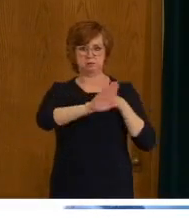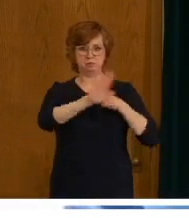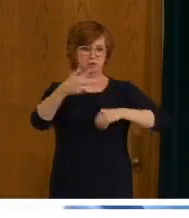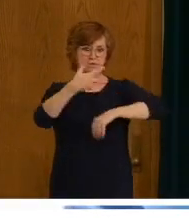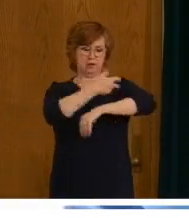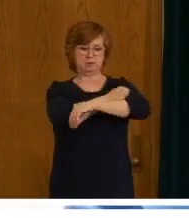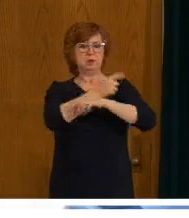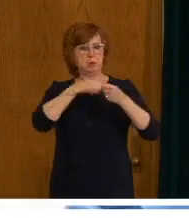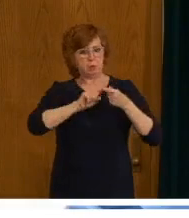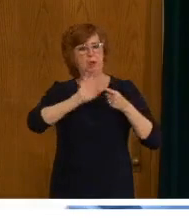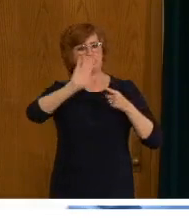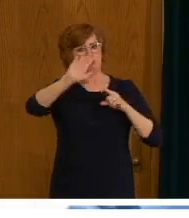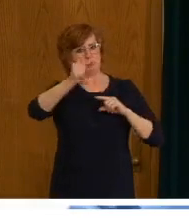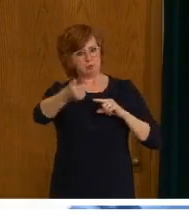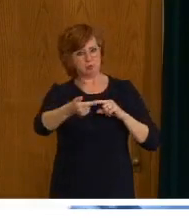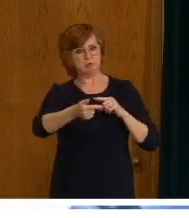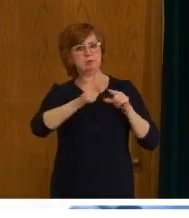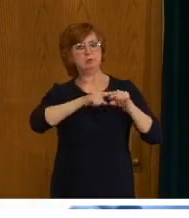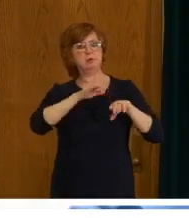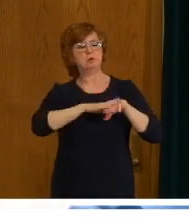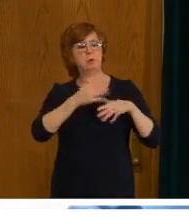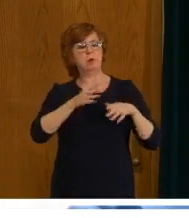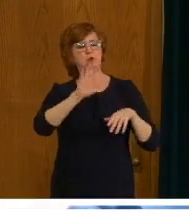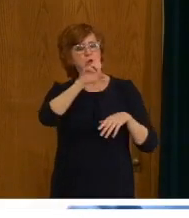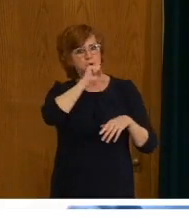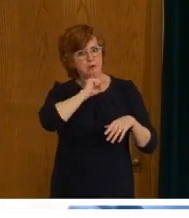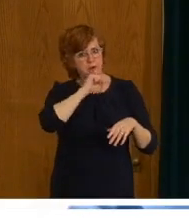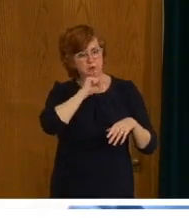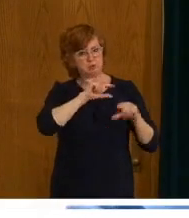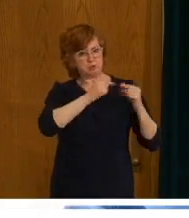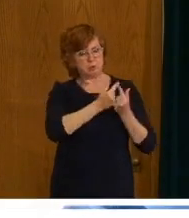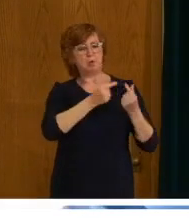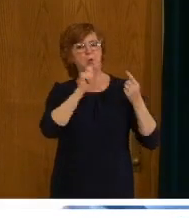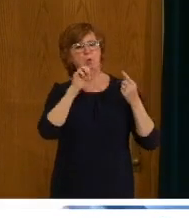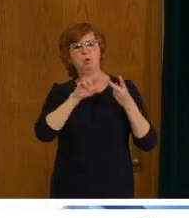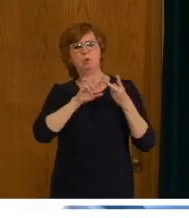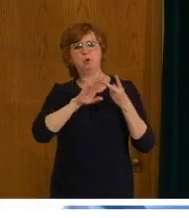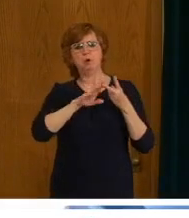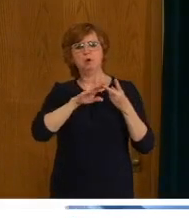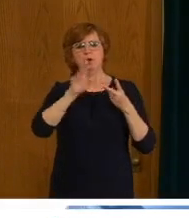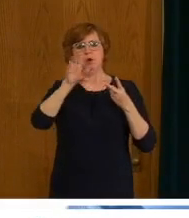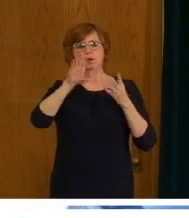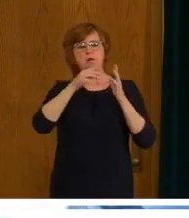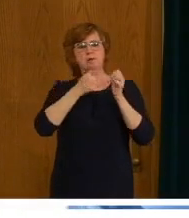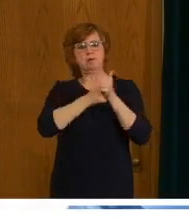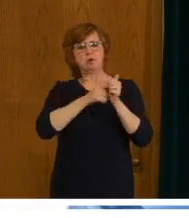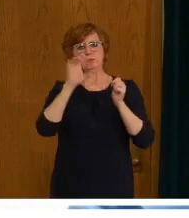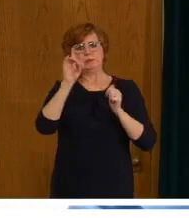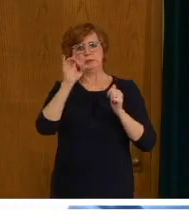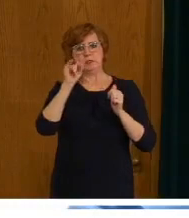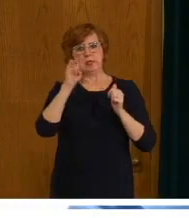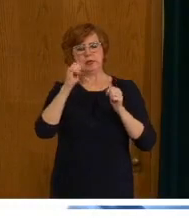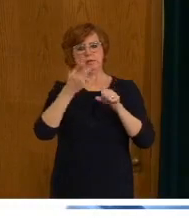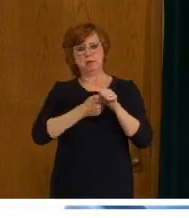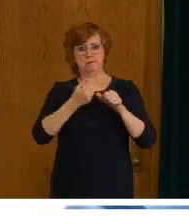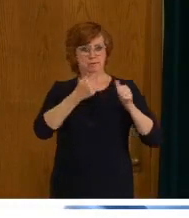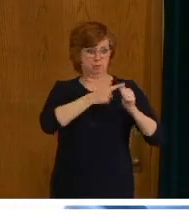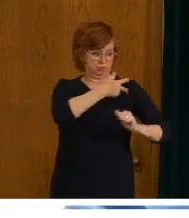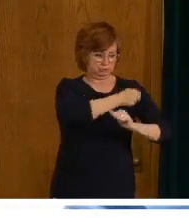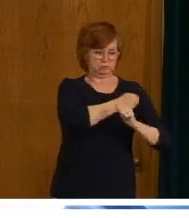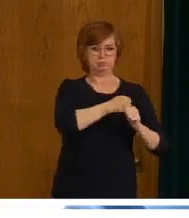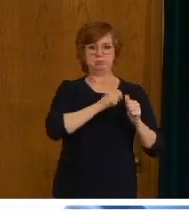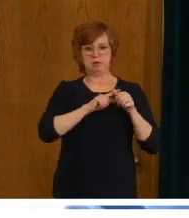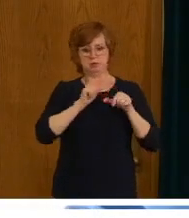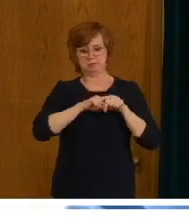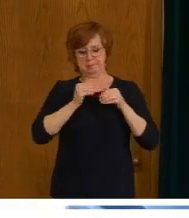age or based on date of your first dose, get that second dose in a timely way.